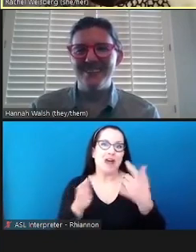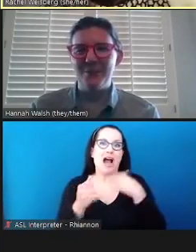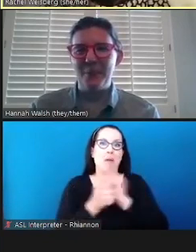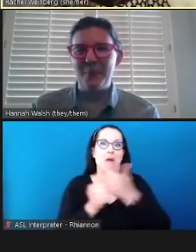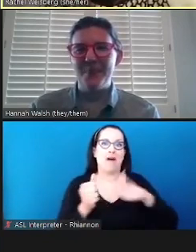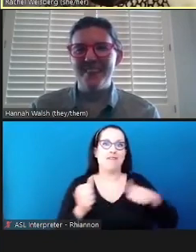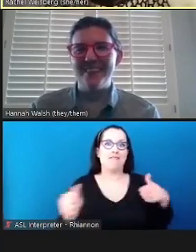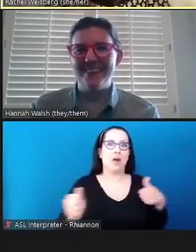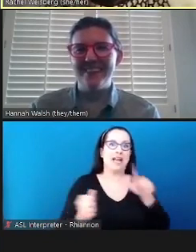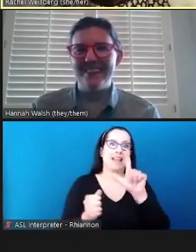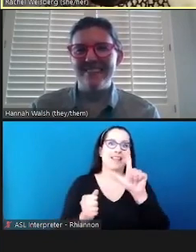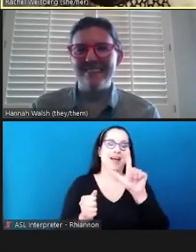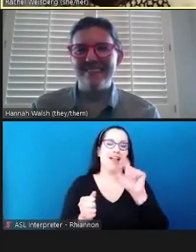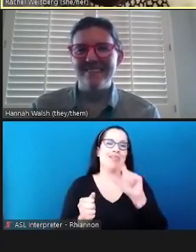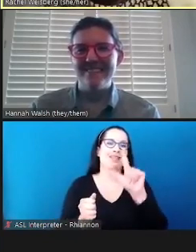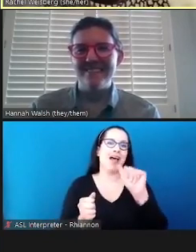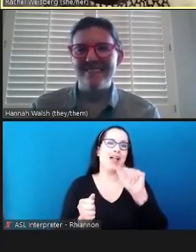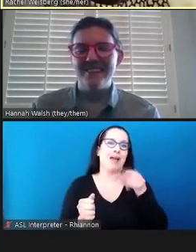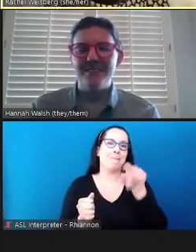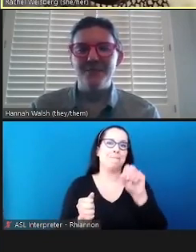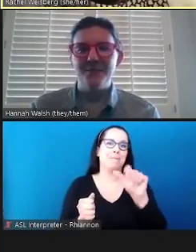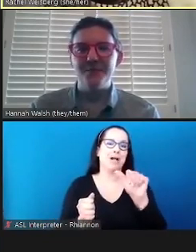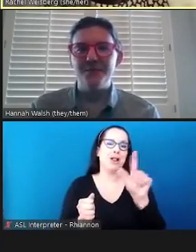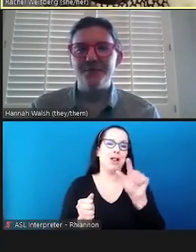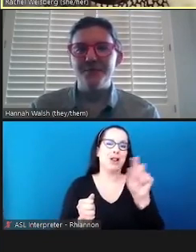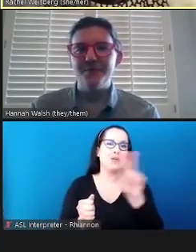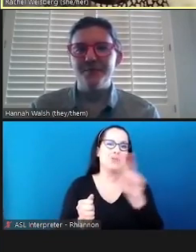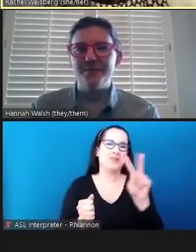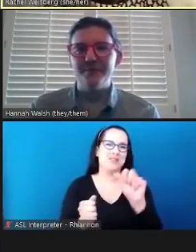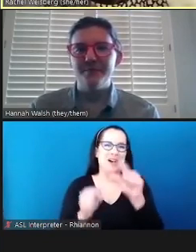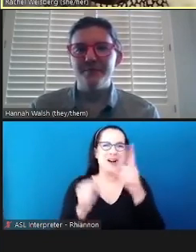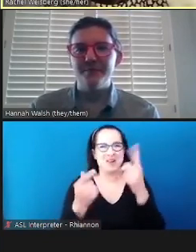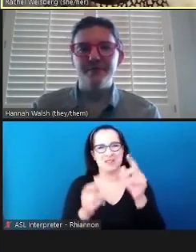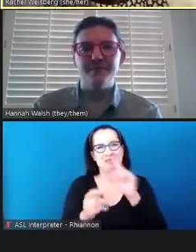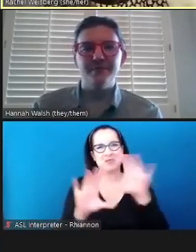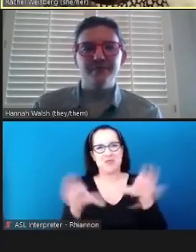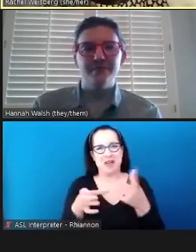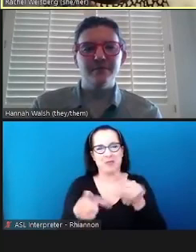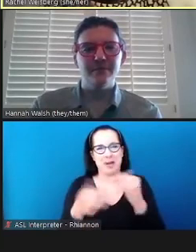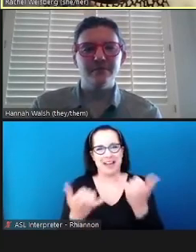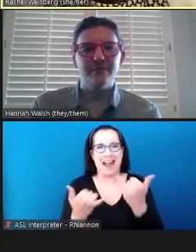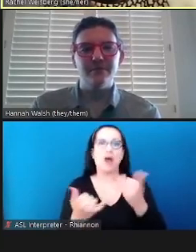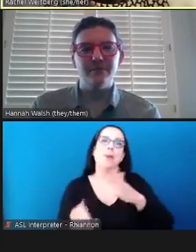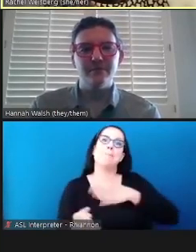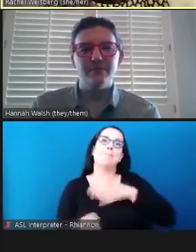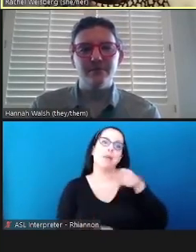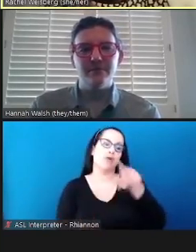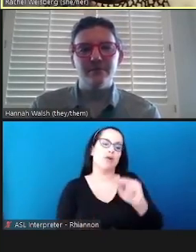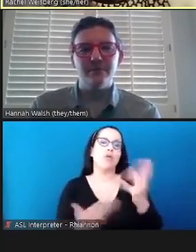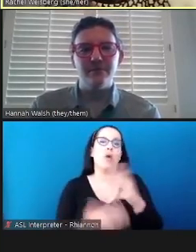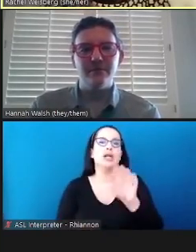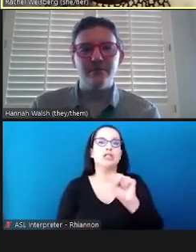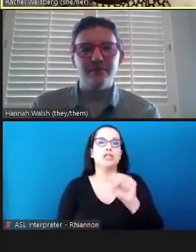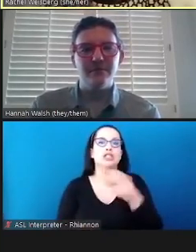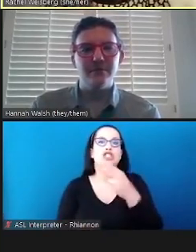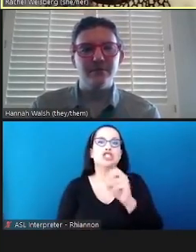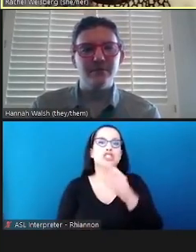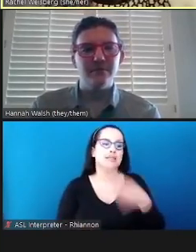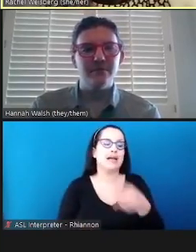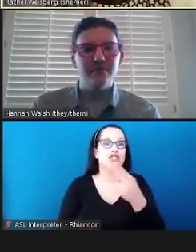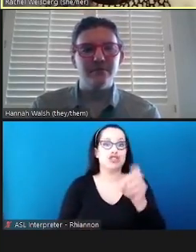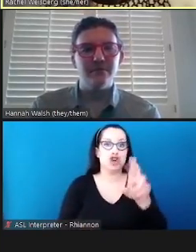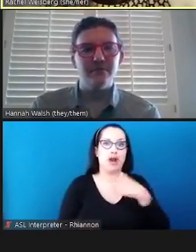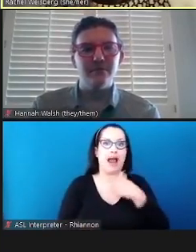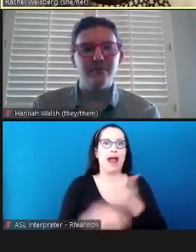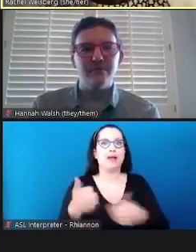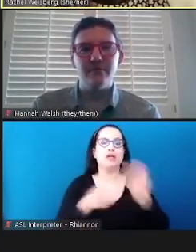that that doesn't happen. My pronouns are she, her, and I am a supervising attorney with